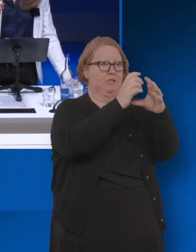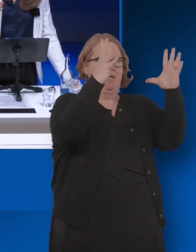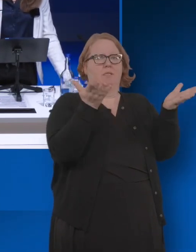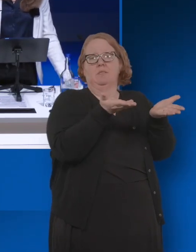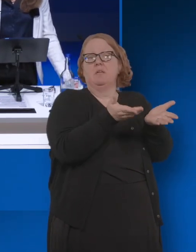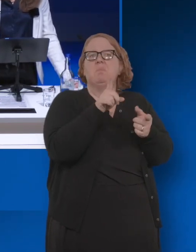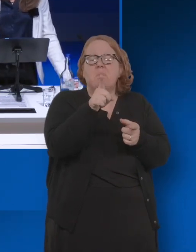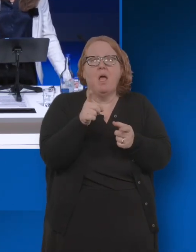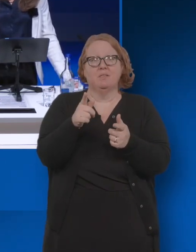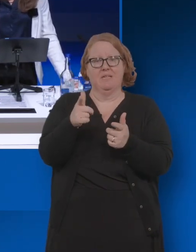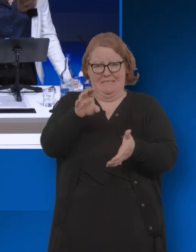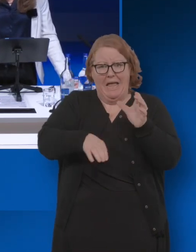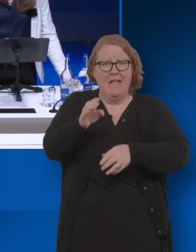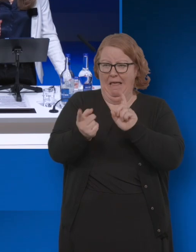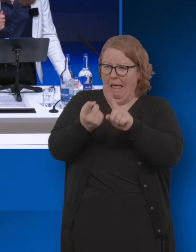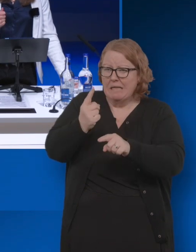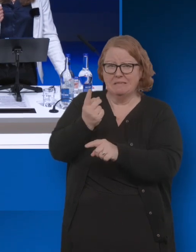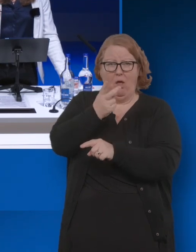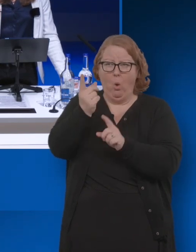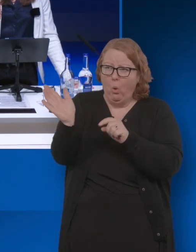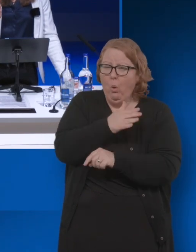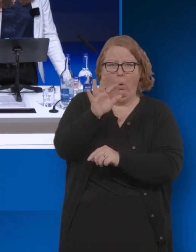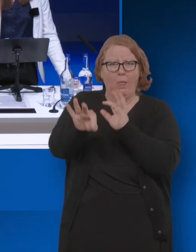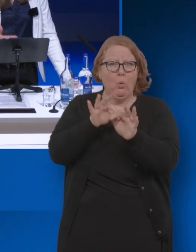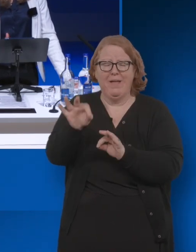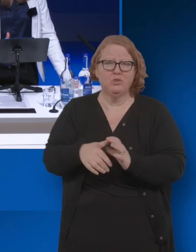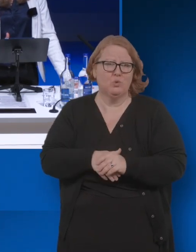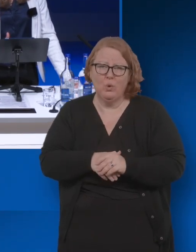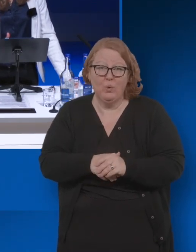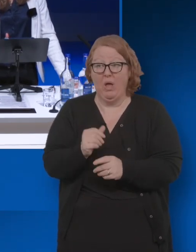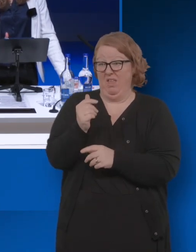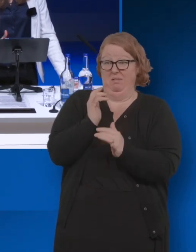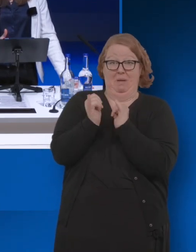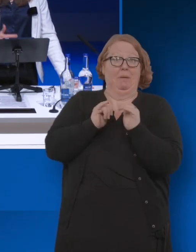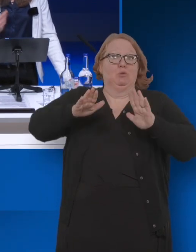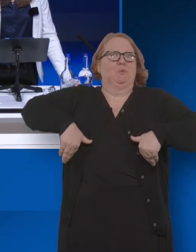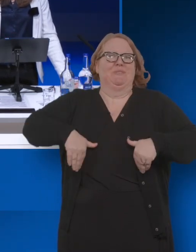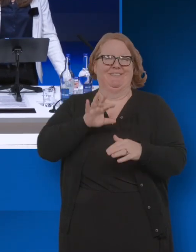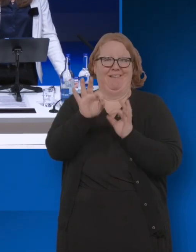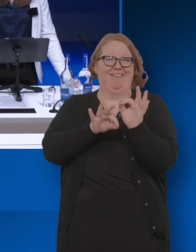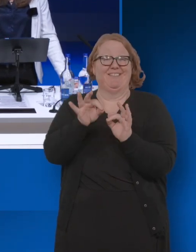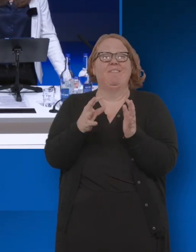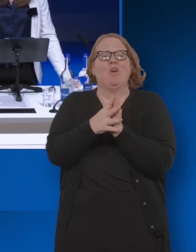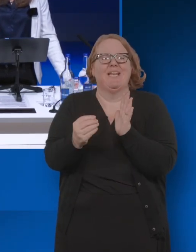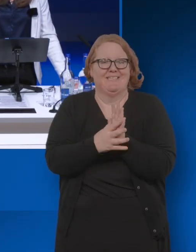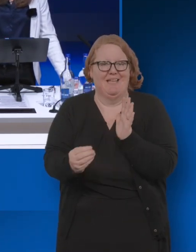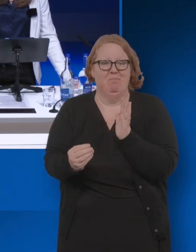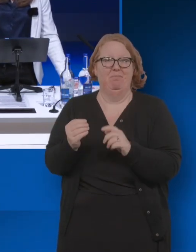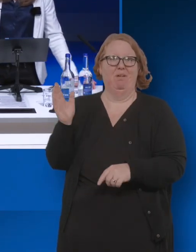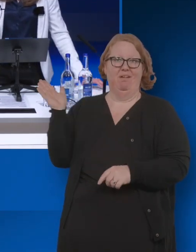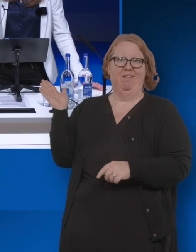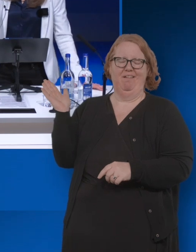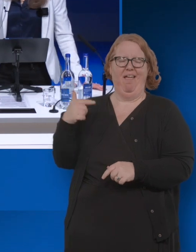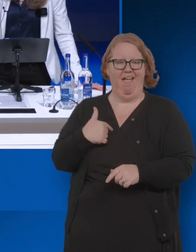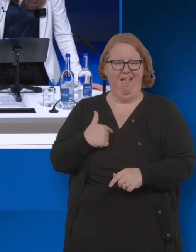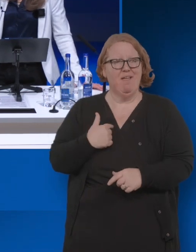questions that science can't answer and was arguably never intended to answer. Questions like the one